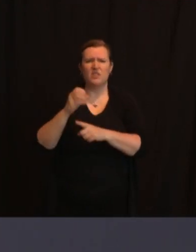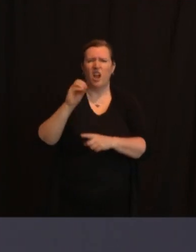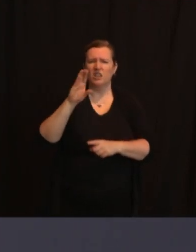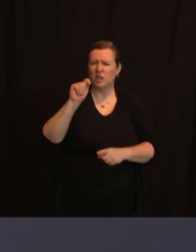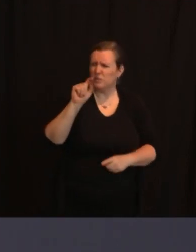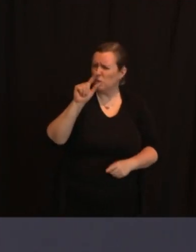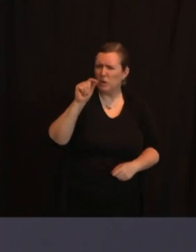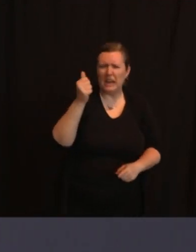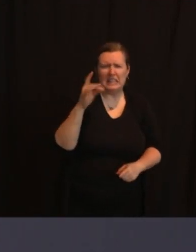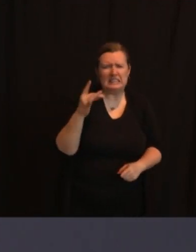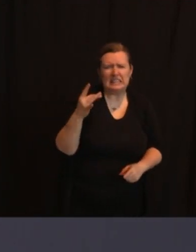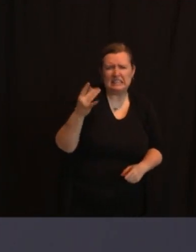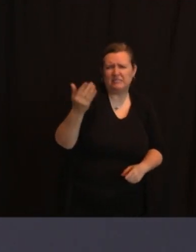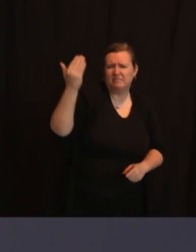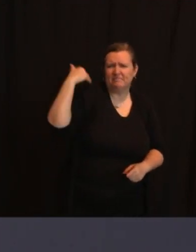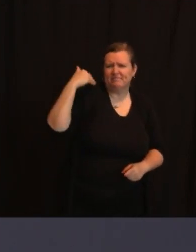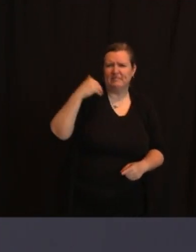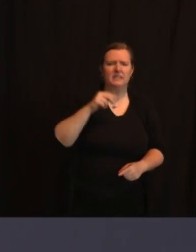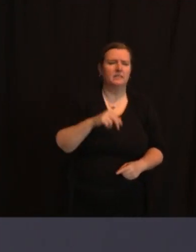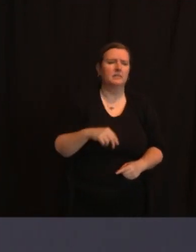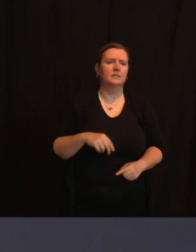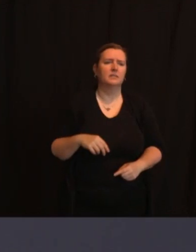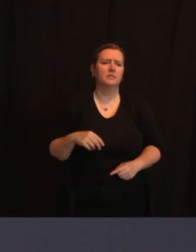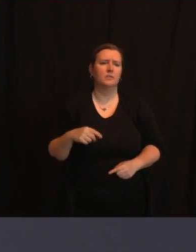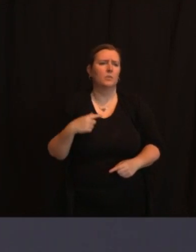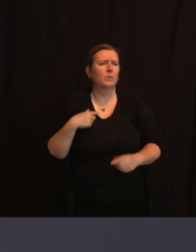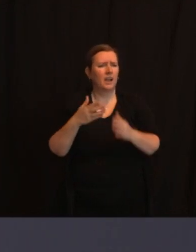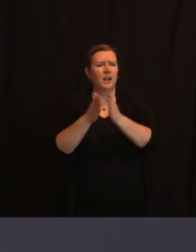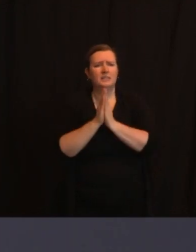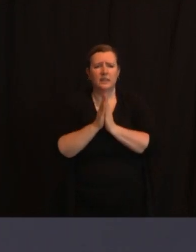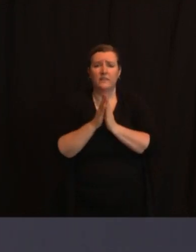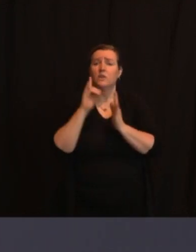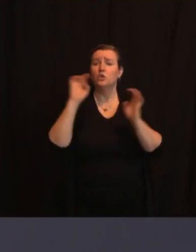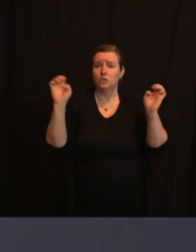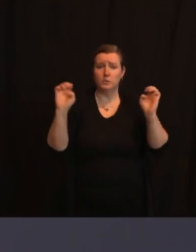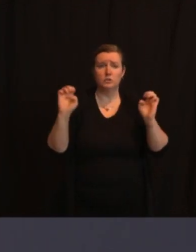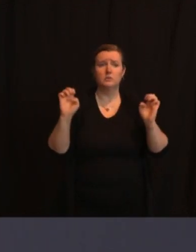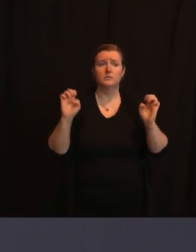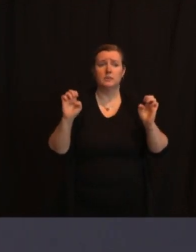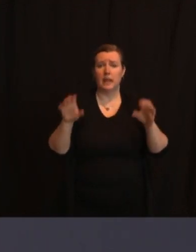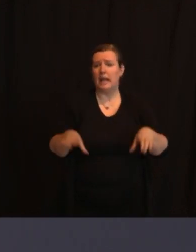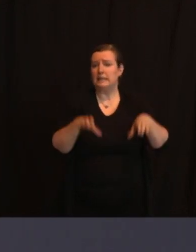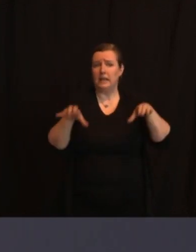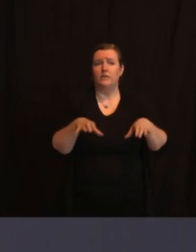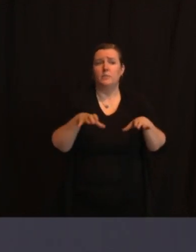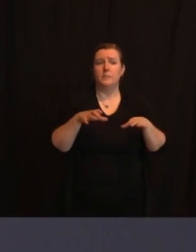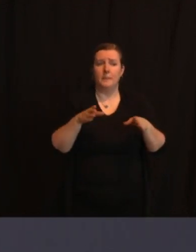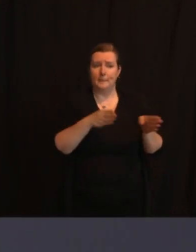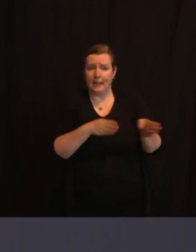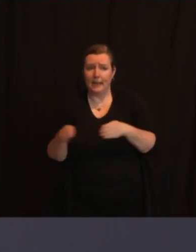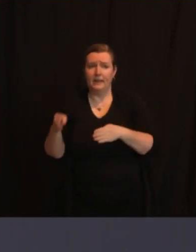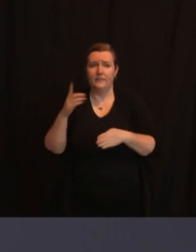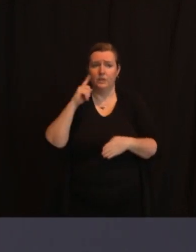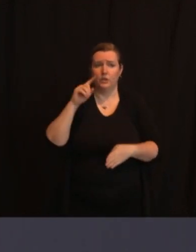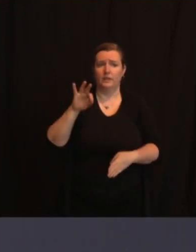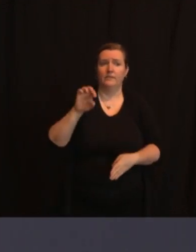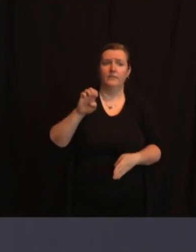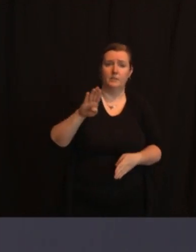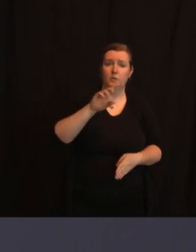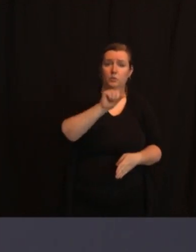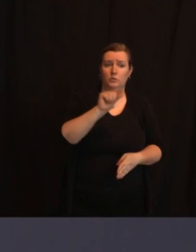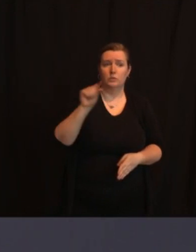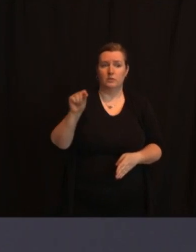2018, and we had asked for emergency action plans, Judy, to be in by February of 2020, I believe, right? And